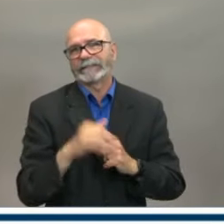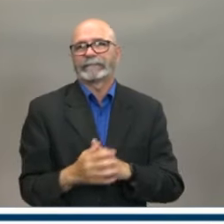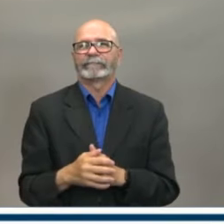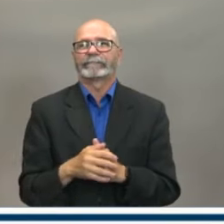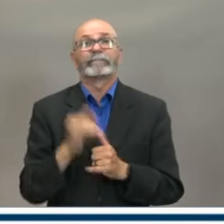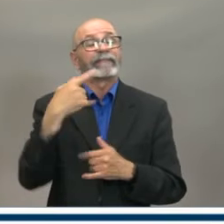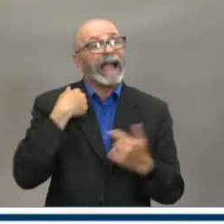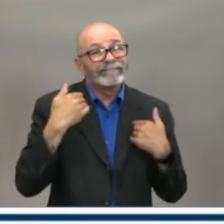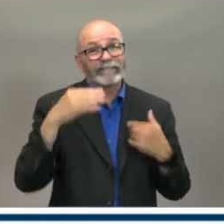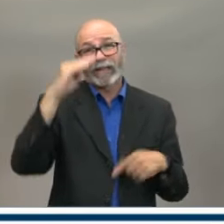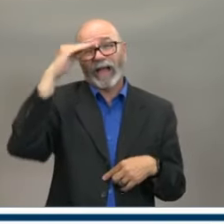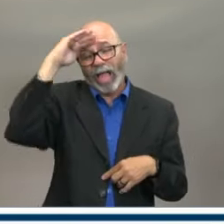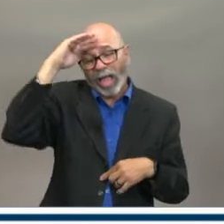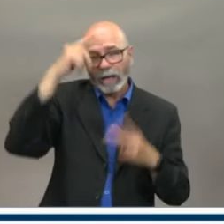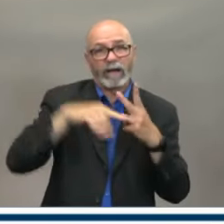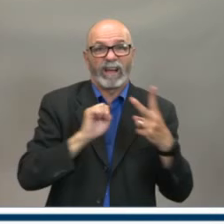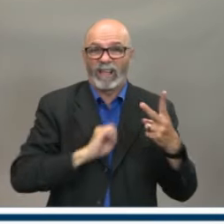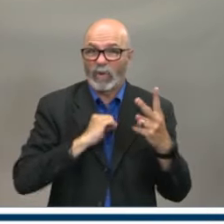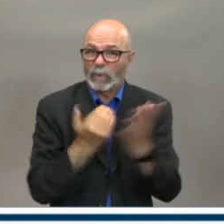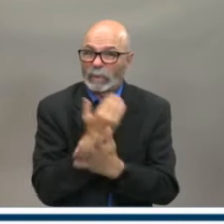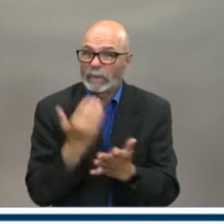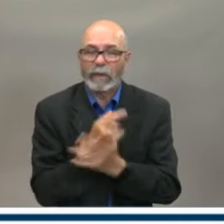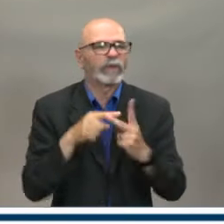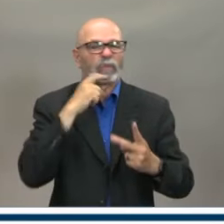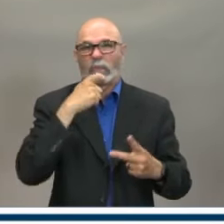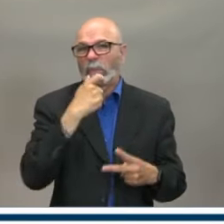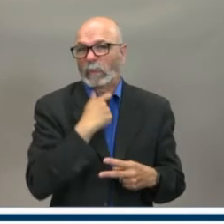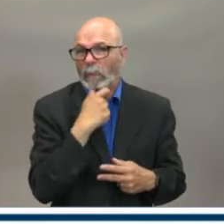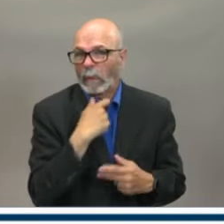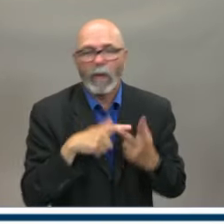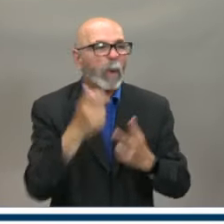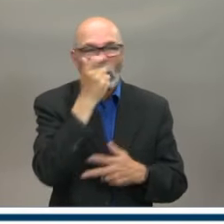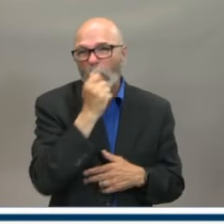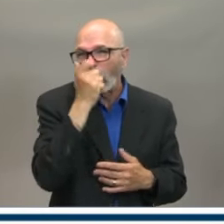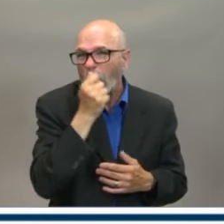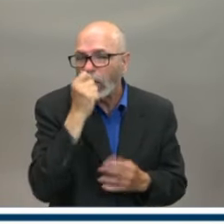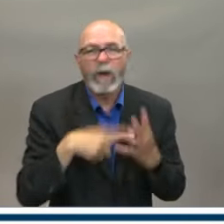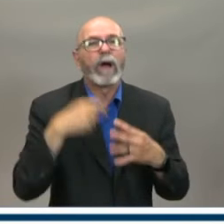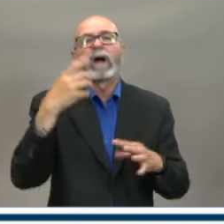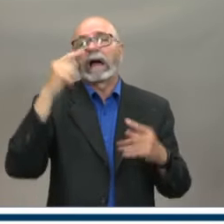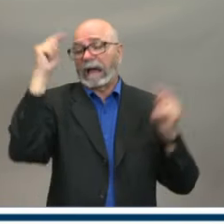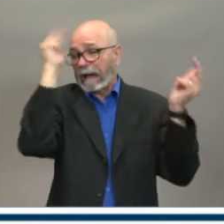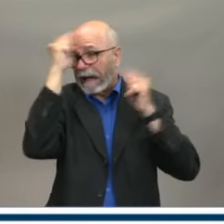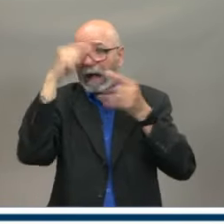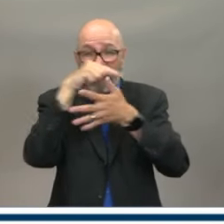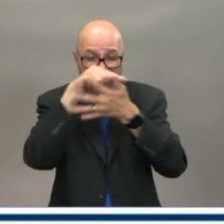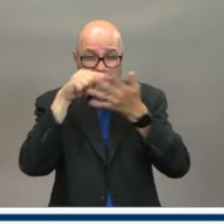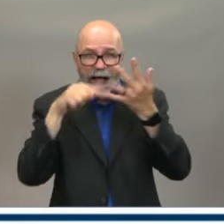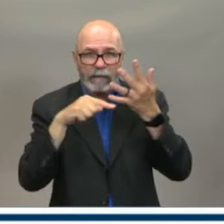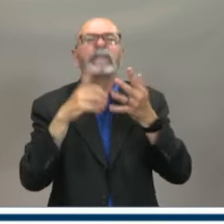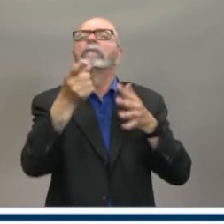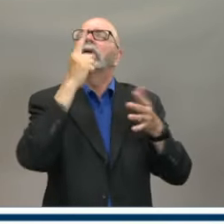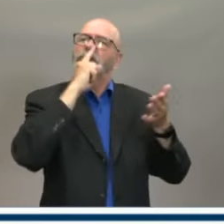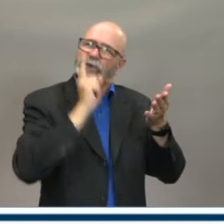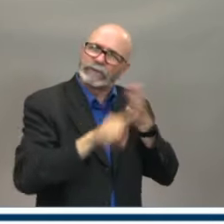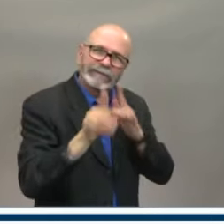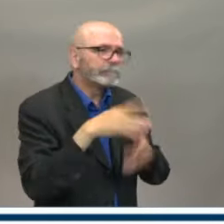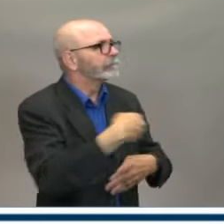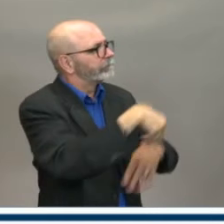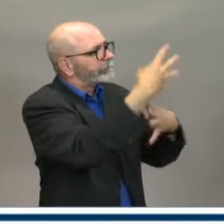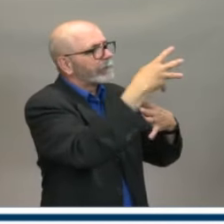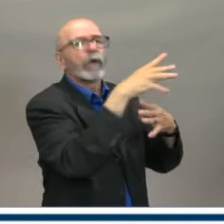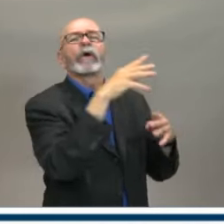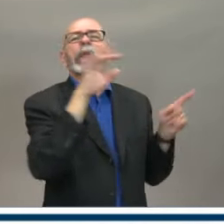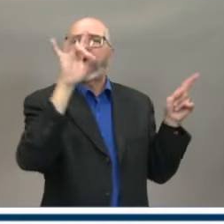or worsening cough, sore throat, runny nose, or headache, we ask people to contact 811. If you're able to, do the